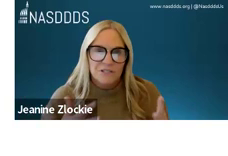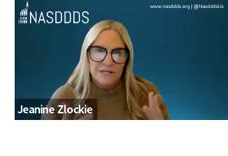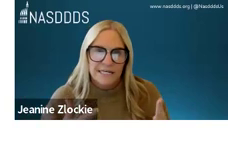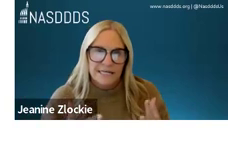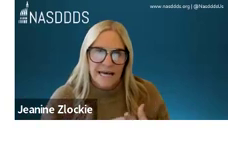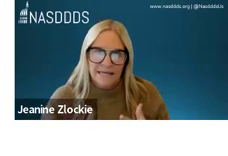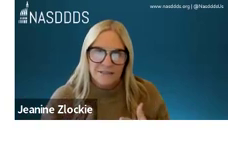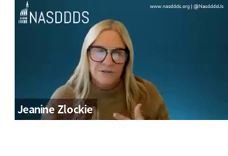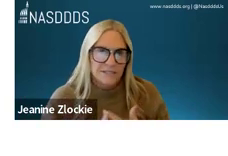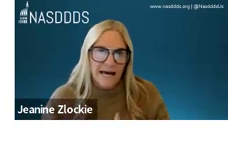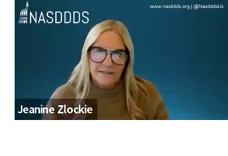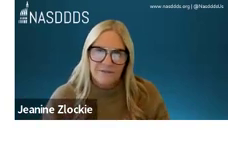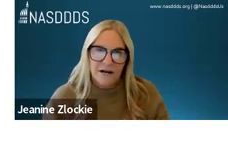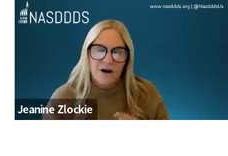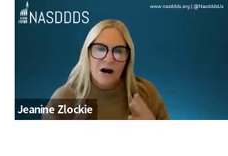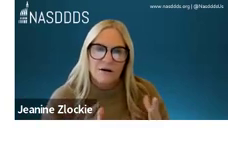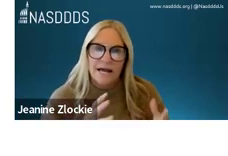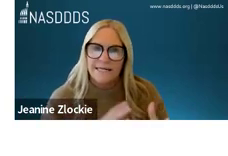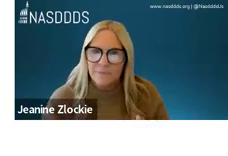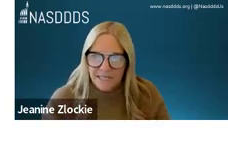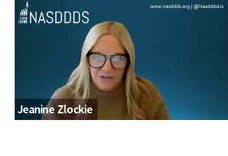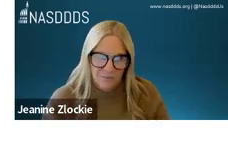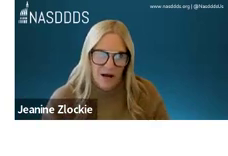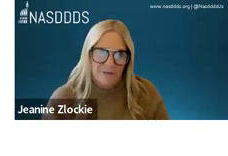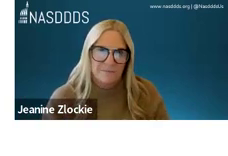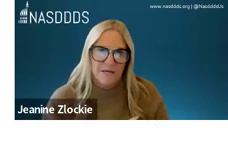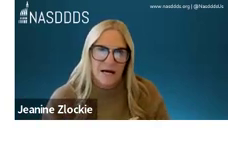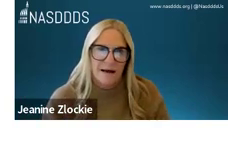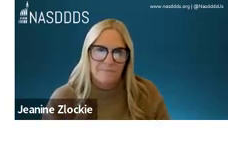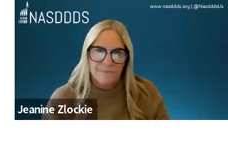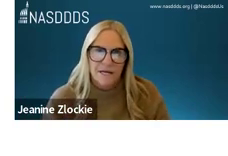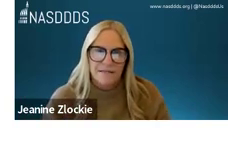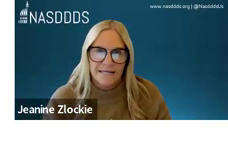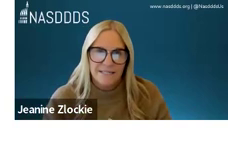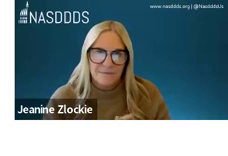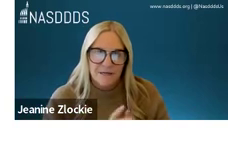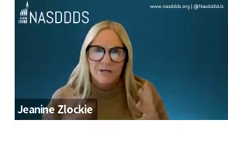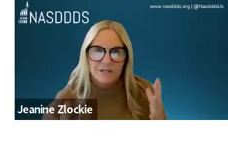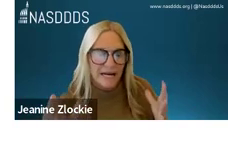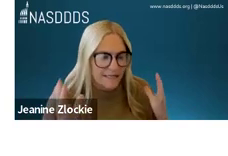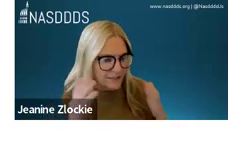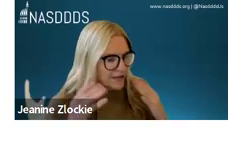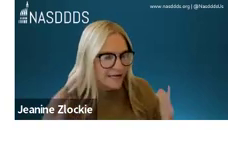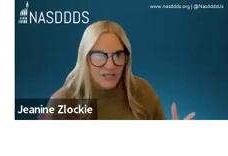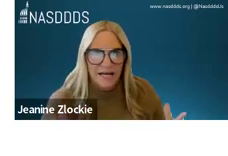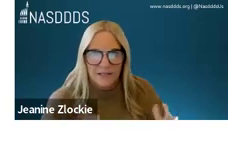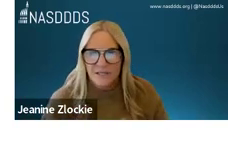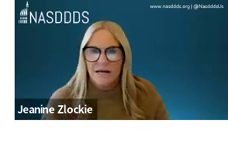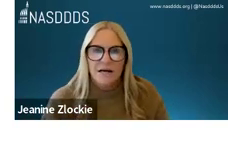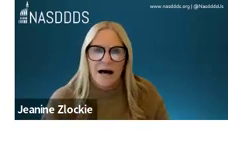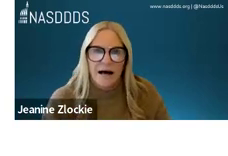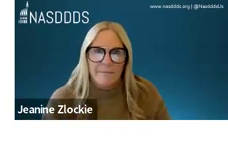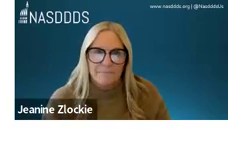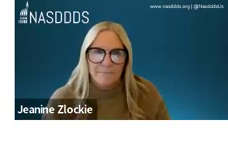all of those screening tests to detect if there are any potential problems that need to be ameliorated so that